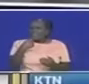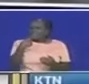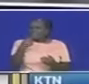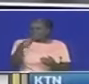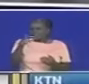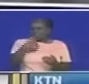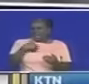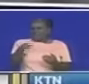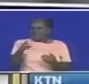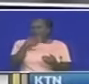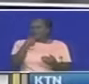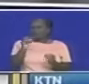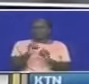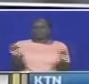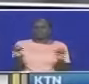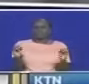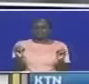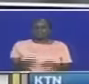the proceedings went on.